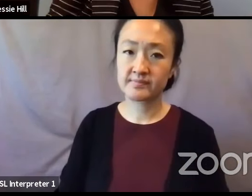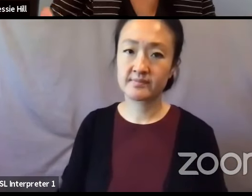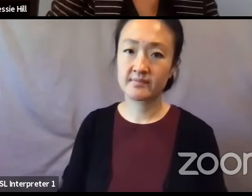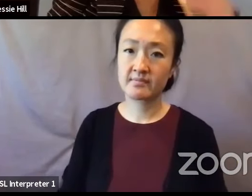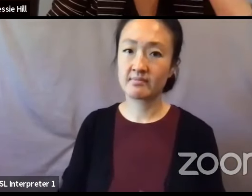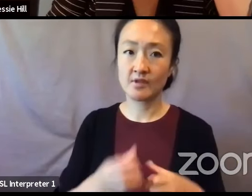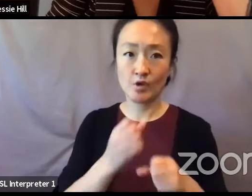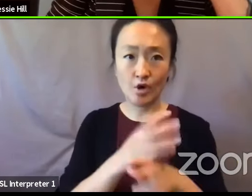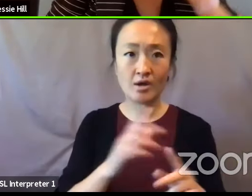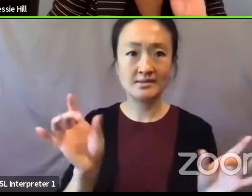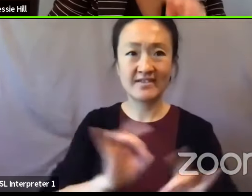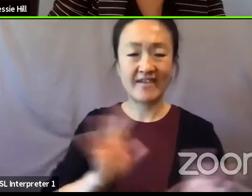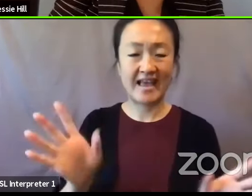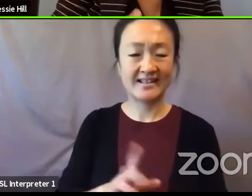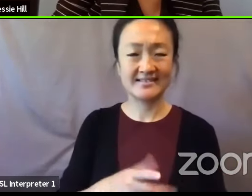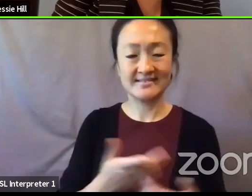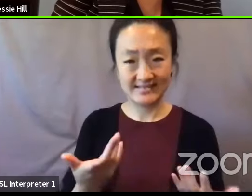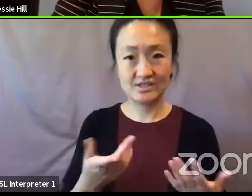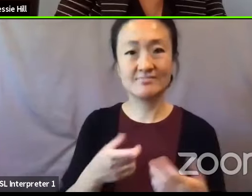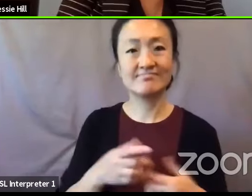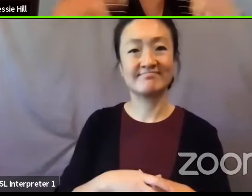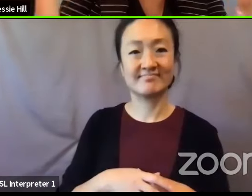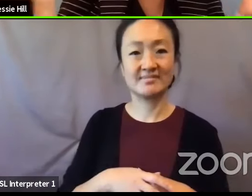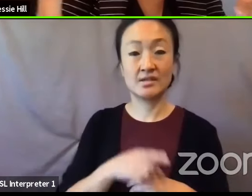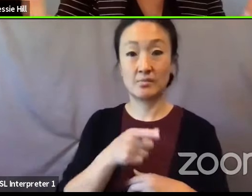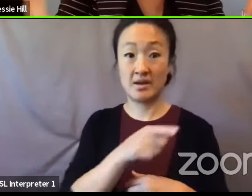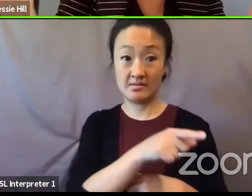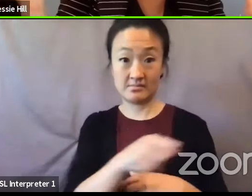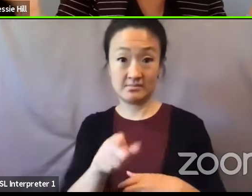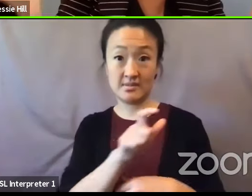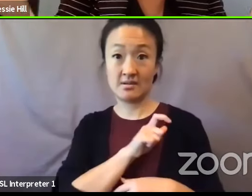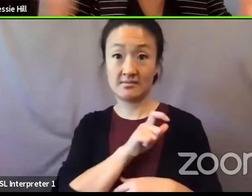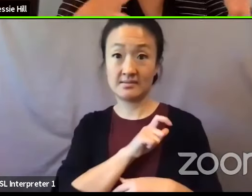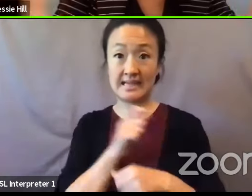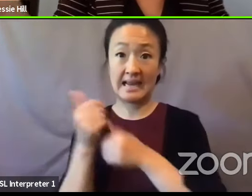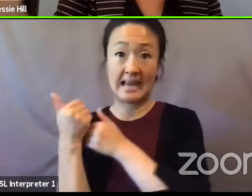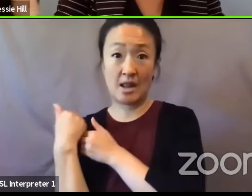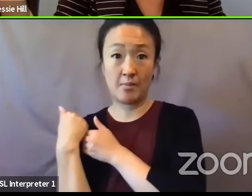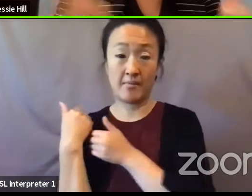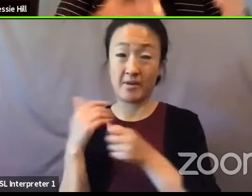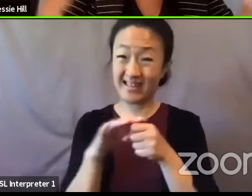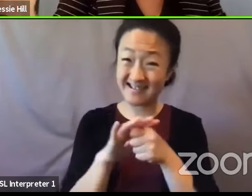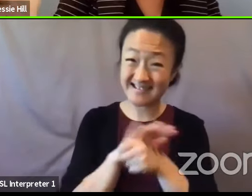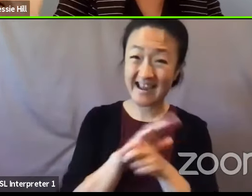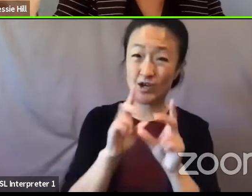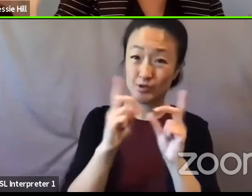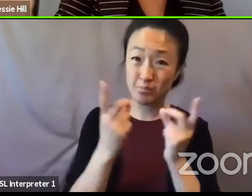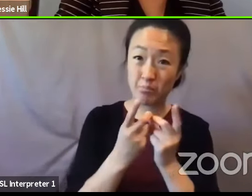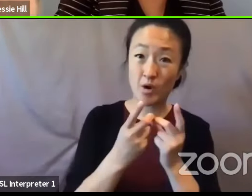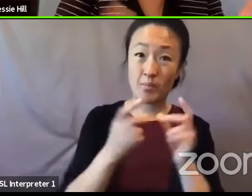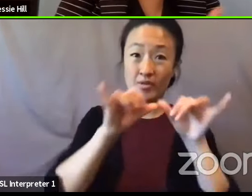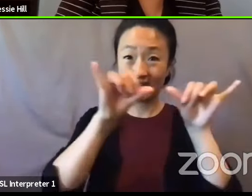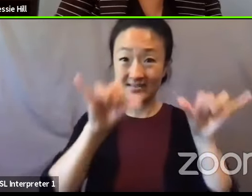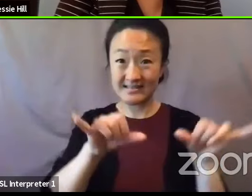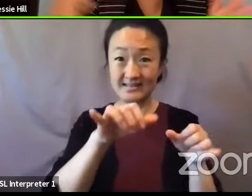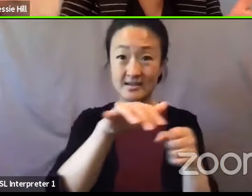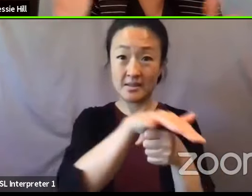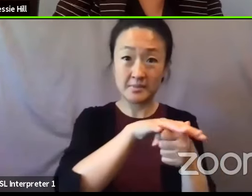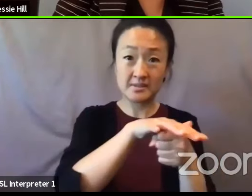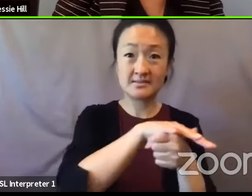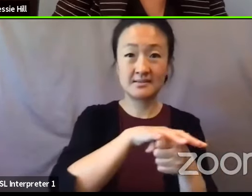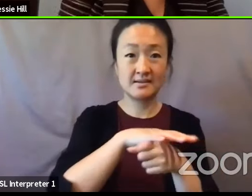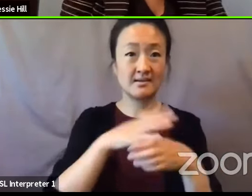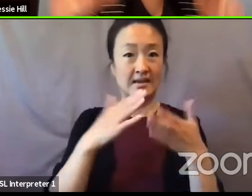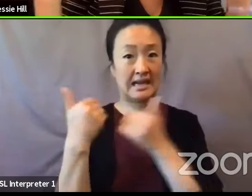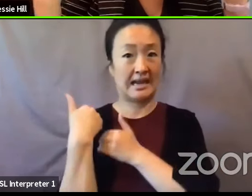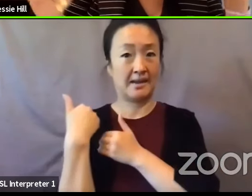causing violence. And it's very hard to hold not just the officers, but even harder to hold the entire department or the municipality responsible for, you